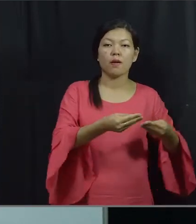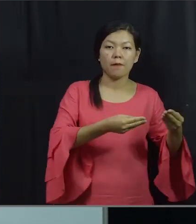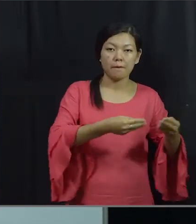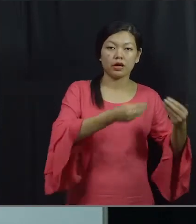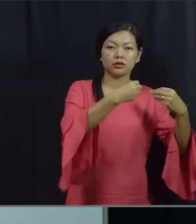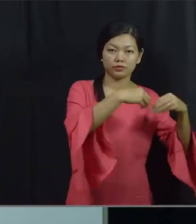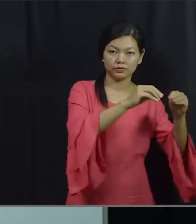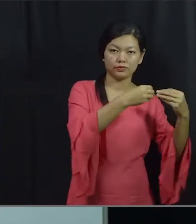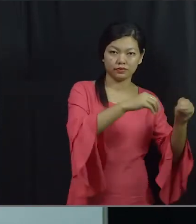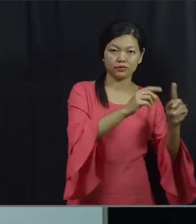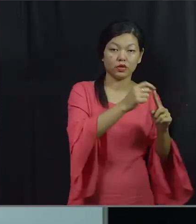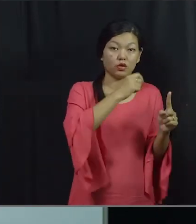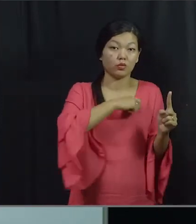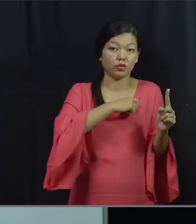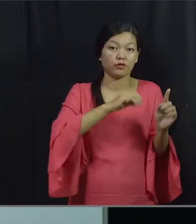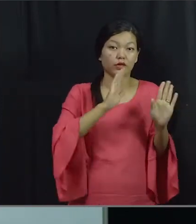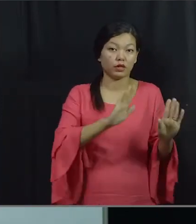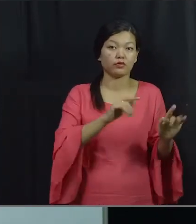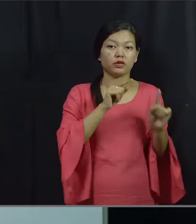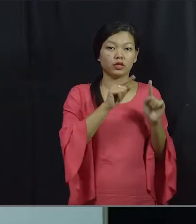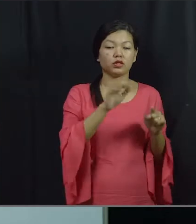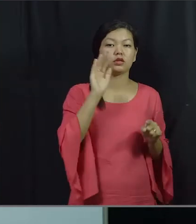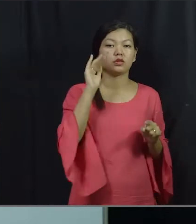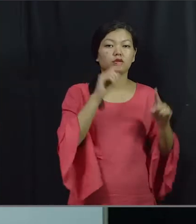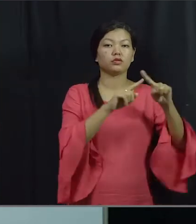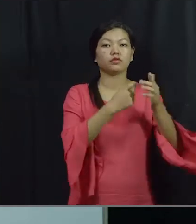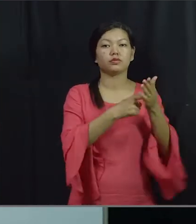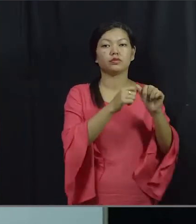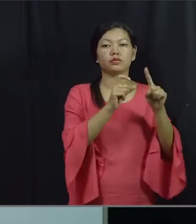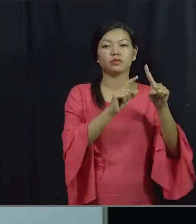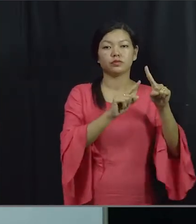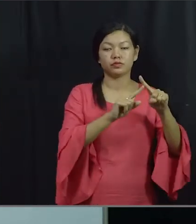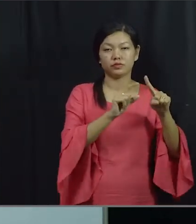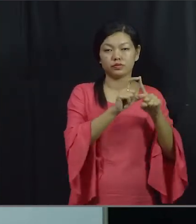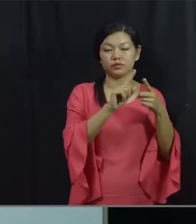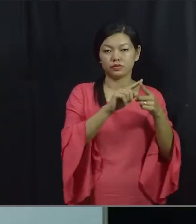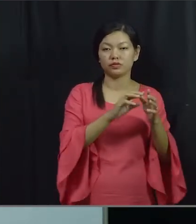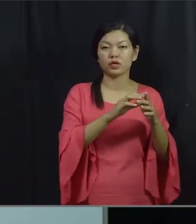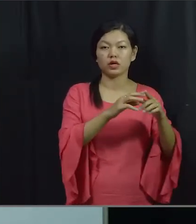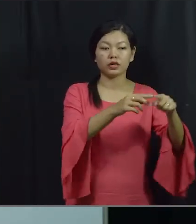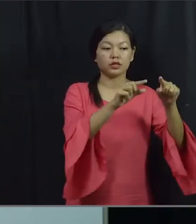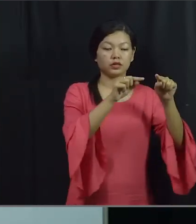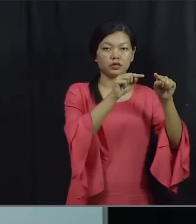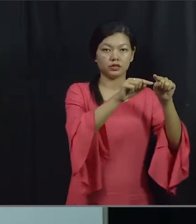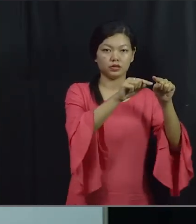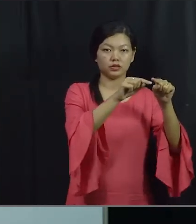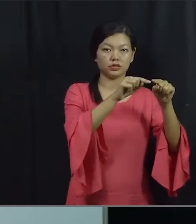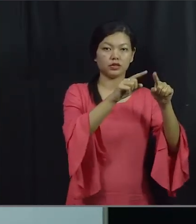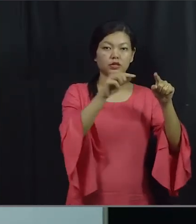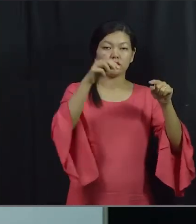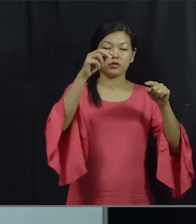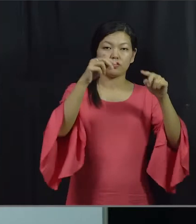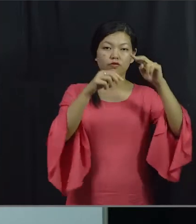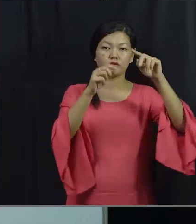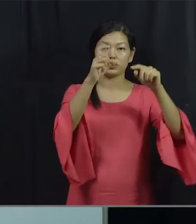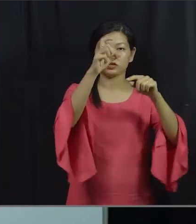profit, that is trade. Okay, so this trade can be again further divided into home trade and foreign trade. Okay, so